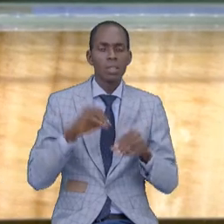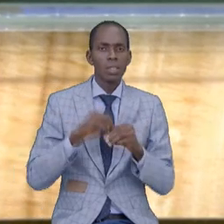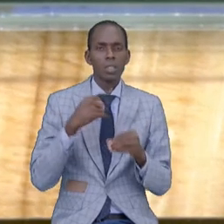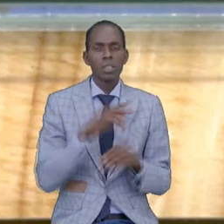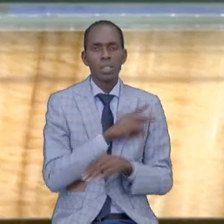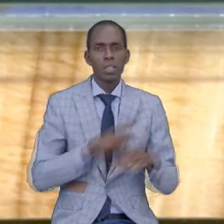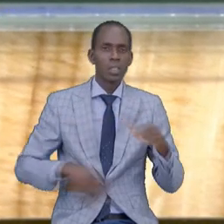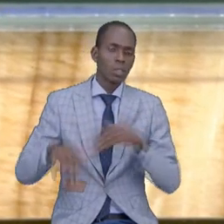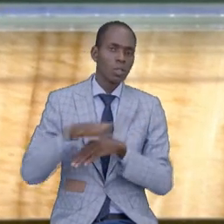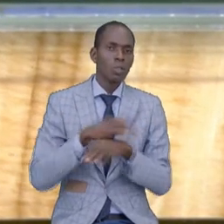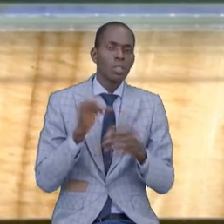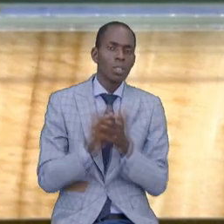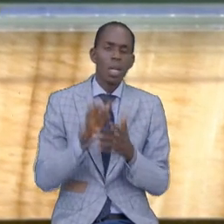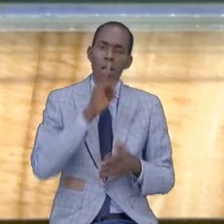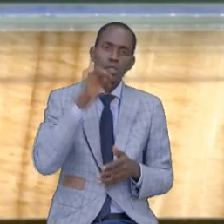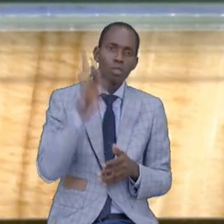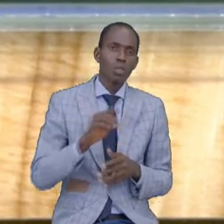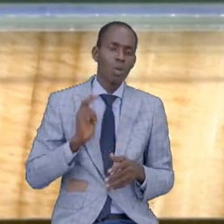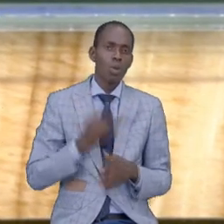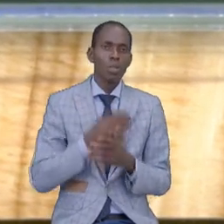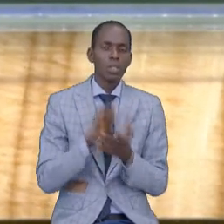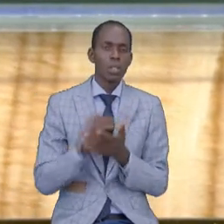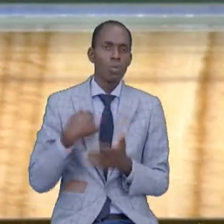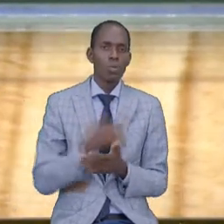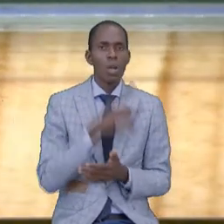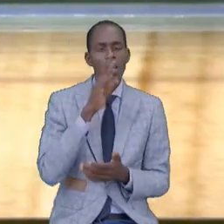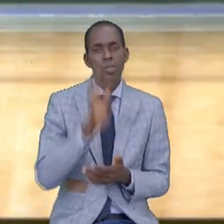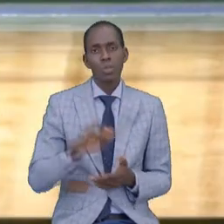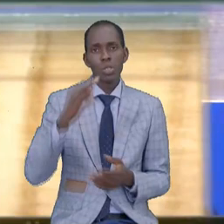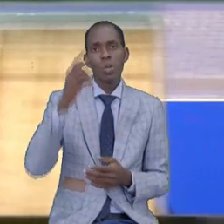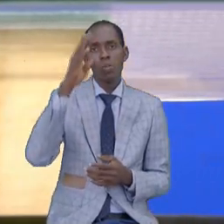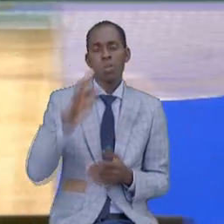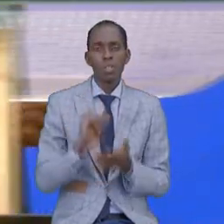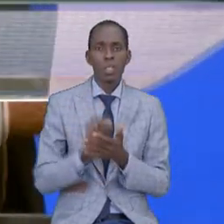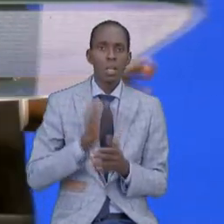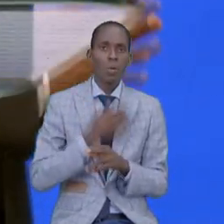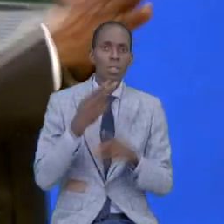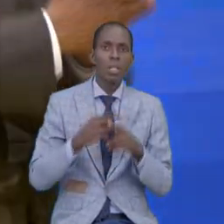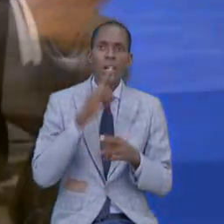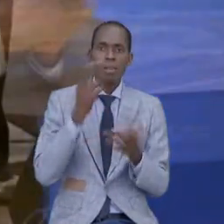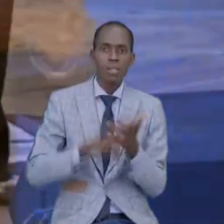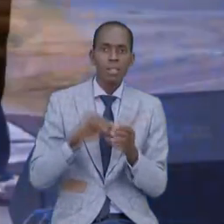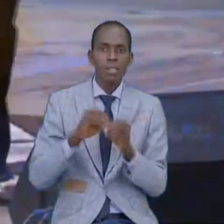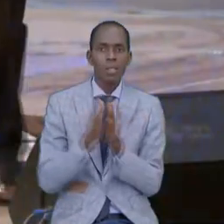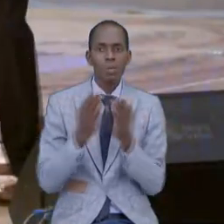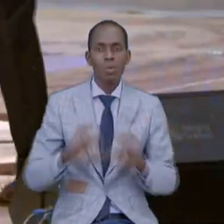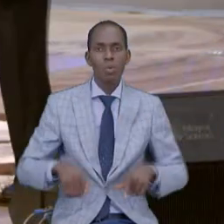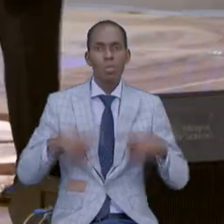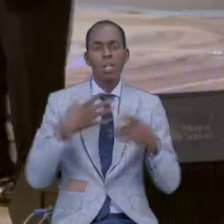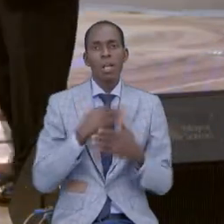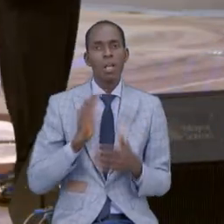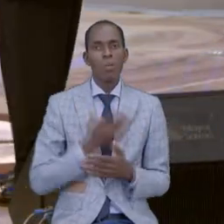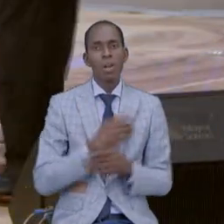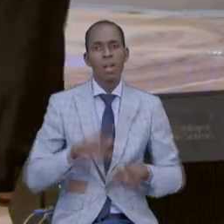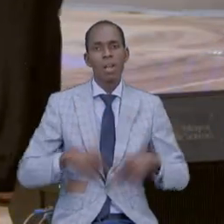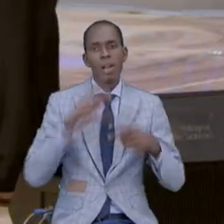makes us and assures us that we're children of God, that our names are written in heaven, and that our lives are transformed,